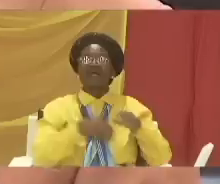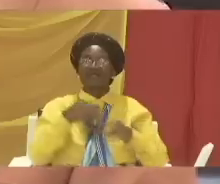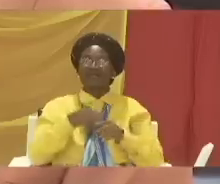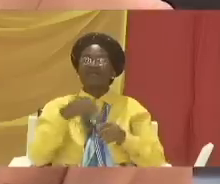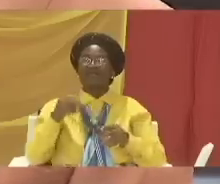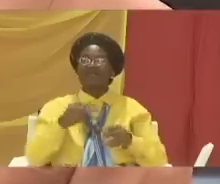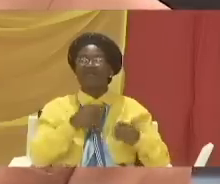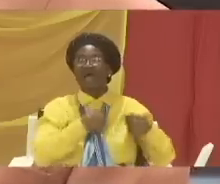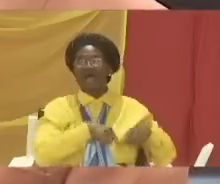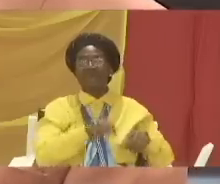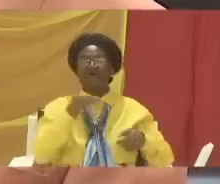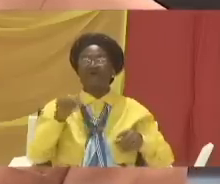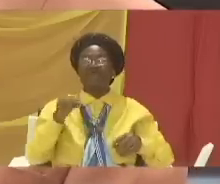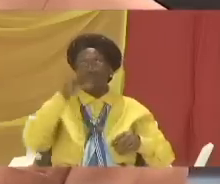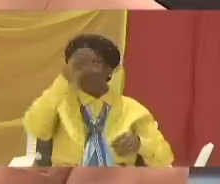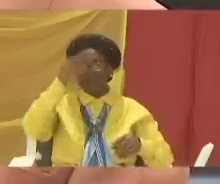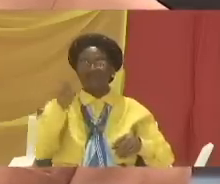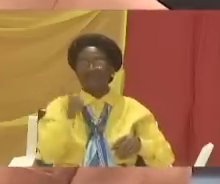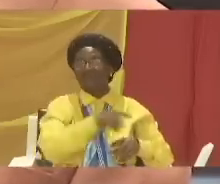it.